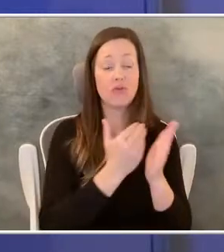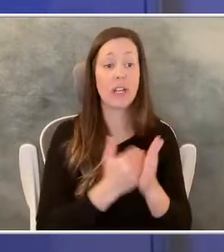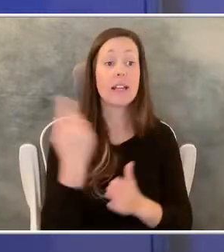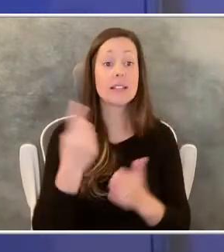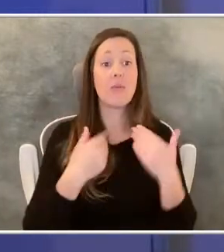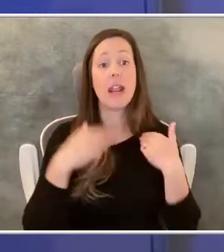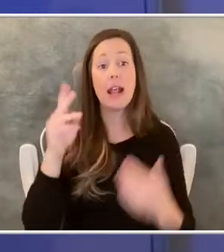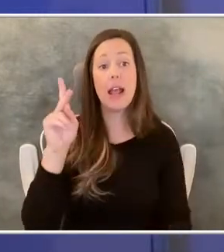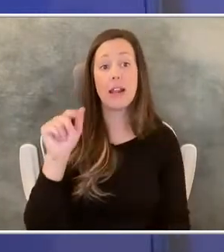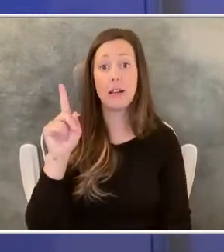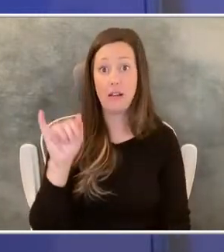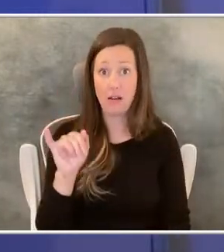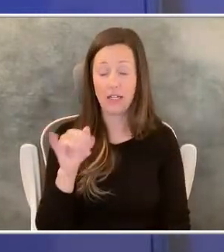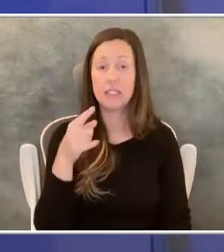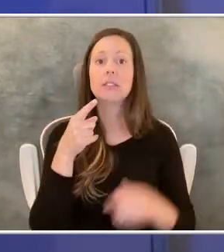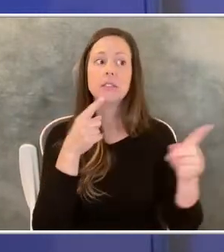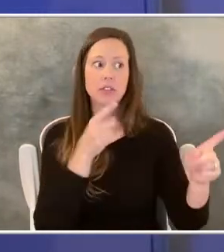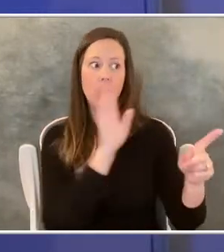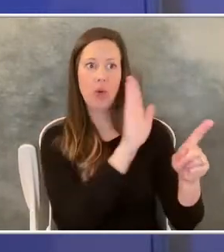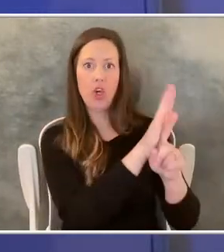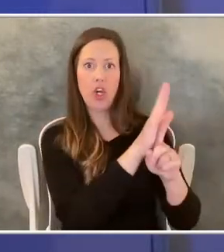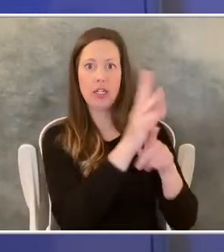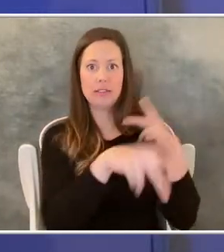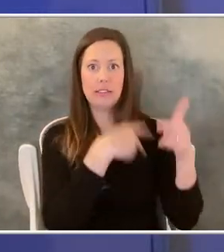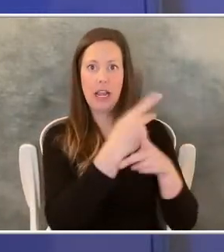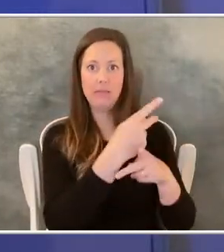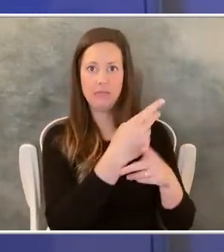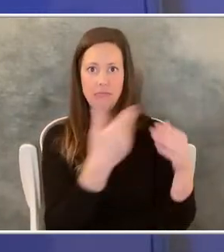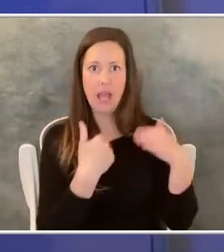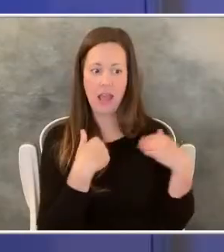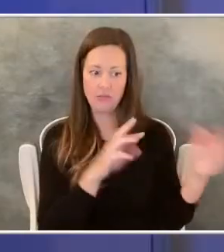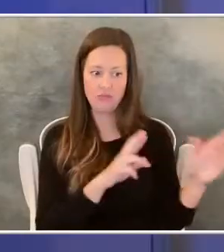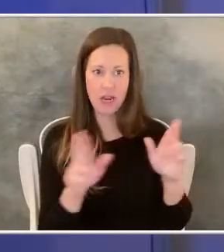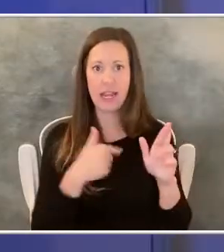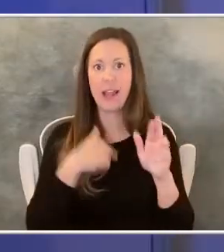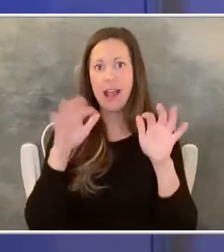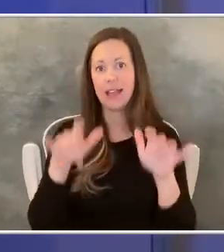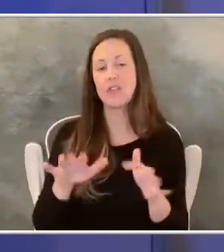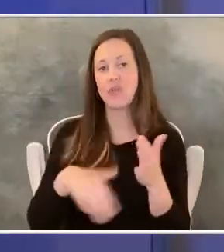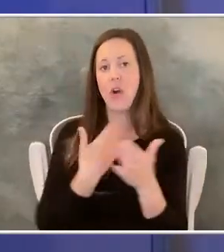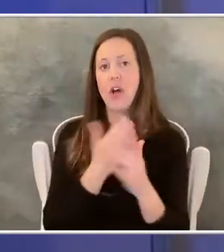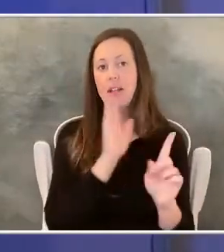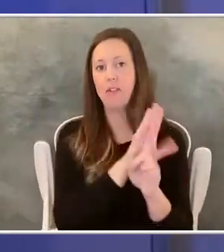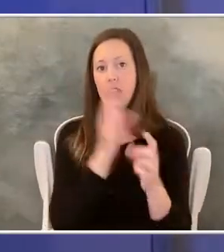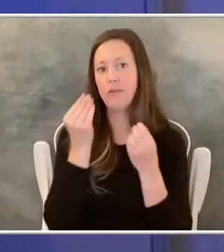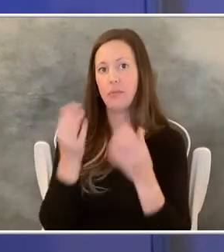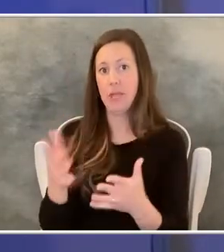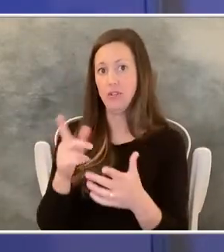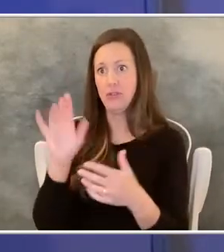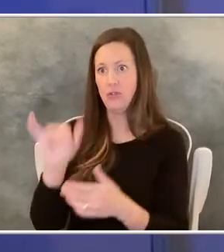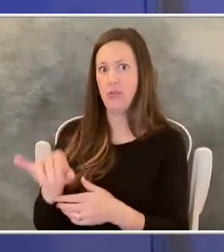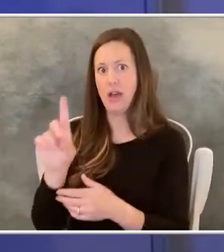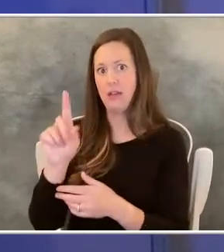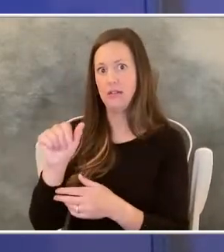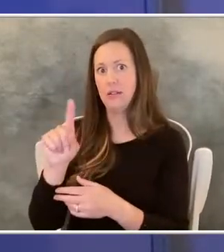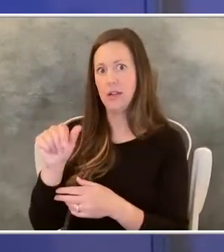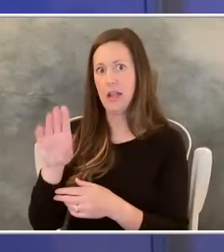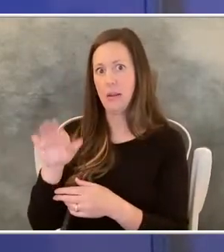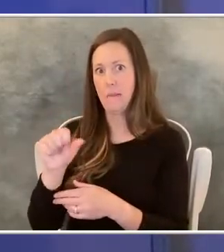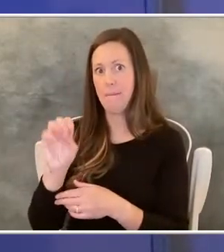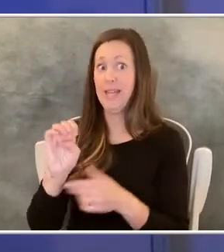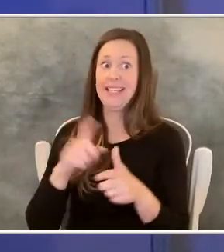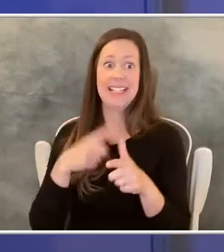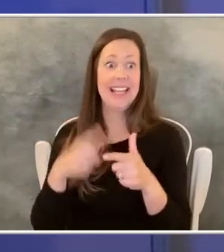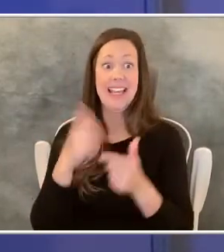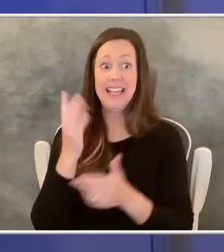back, then I entered all of her information into the NMDP database, and then it does some special work